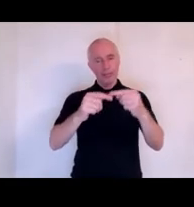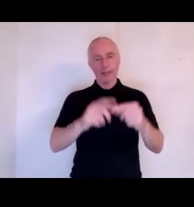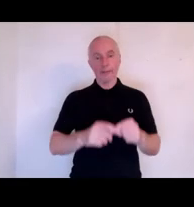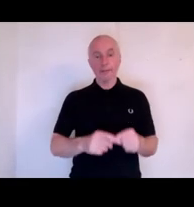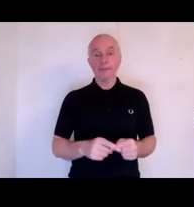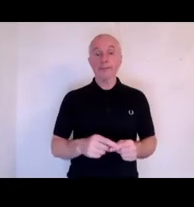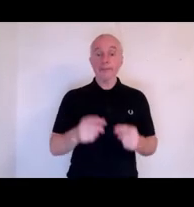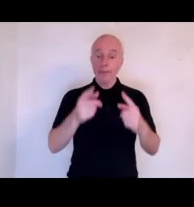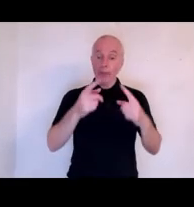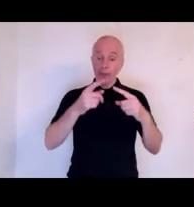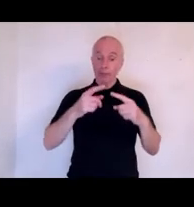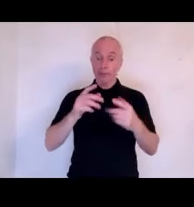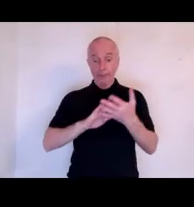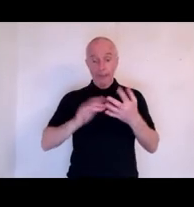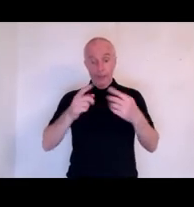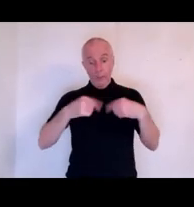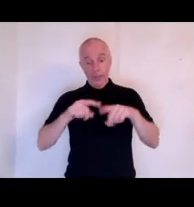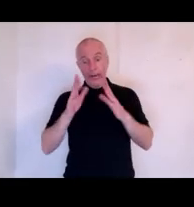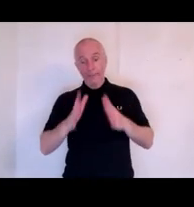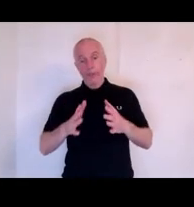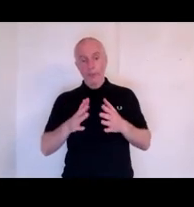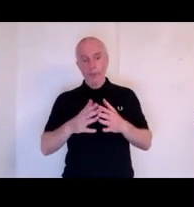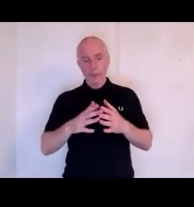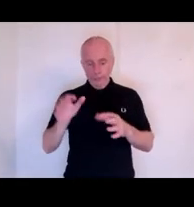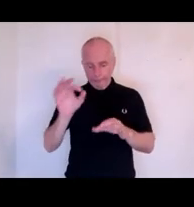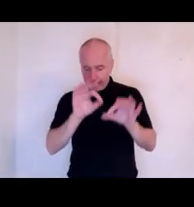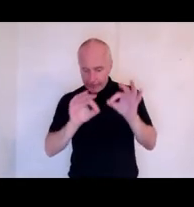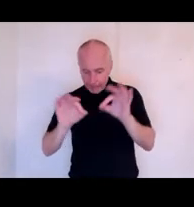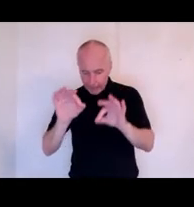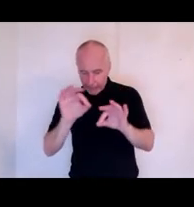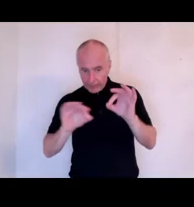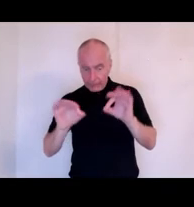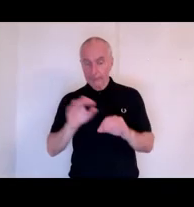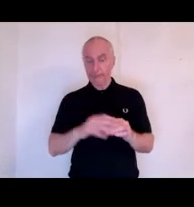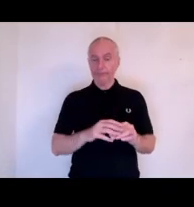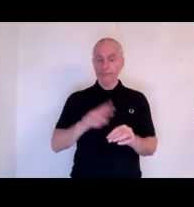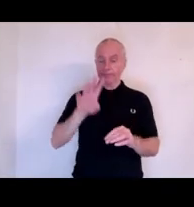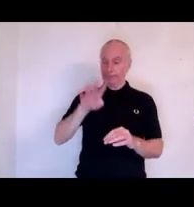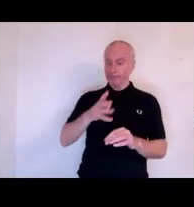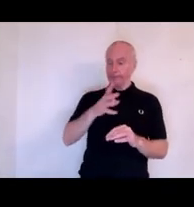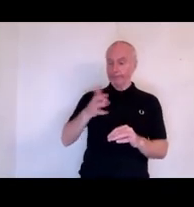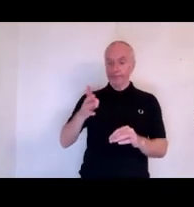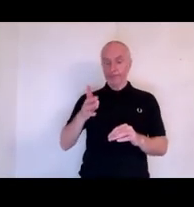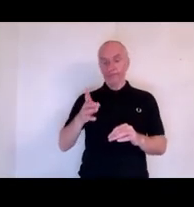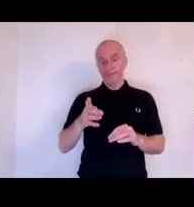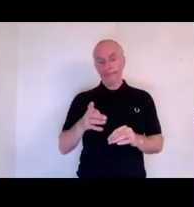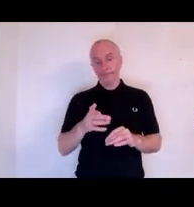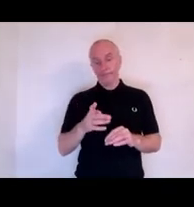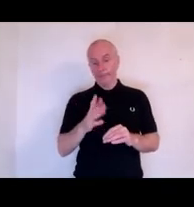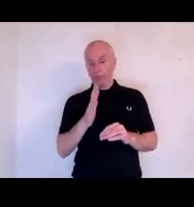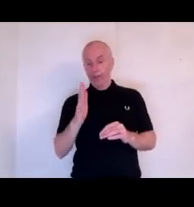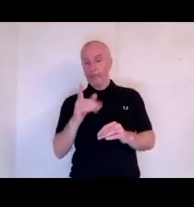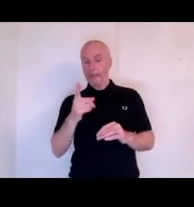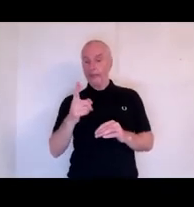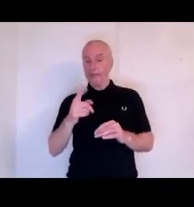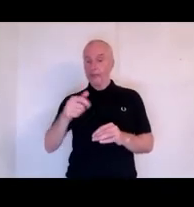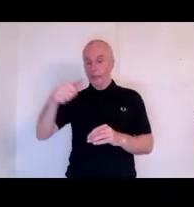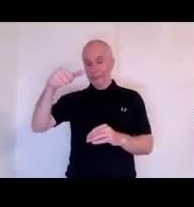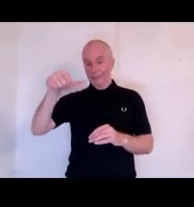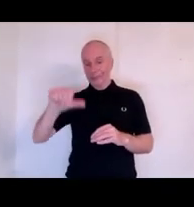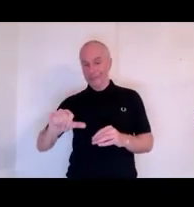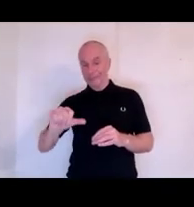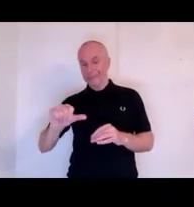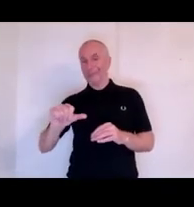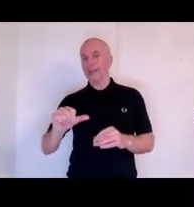I mean quite a lot of experiments. The table on the right here is a list of the core experimental data that is